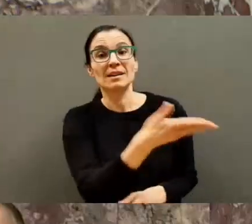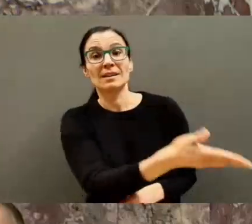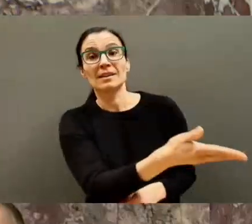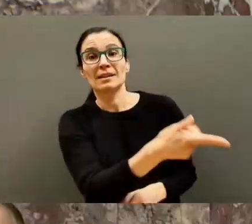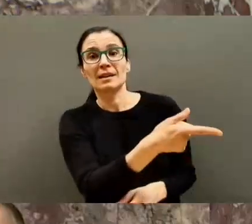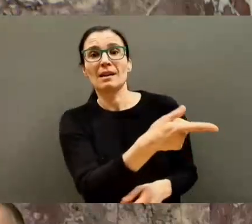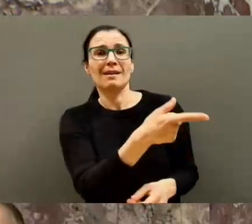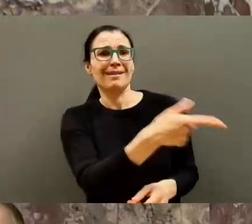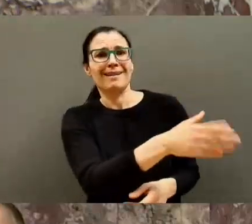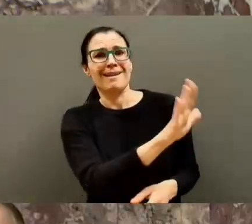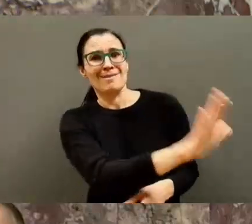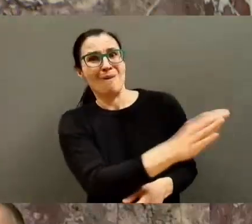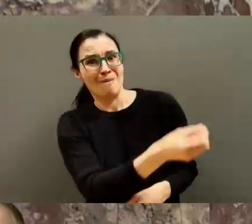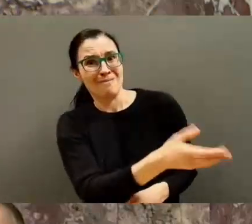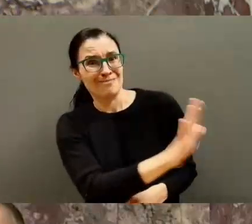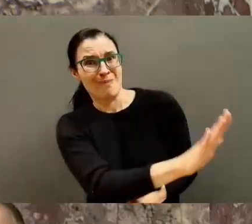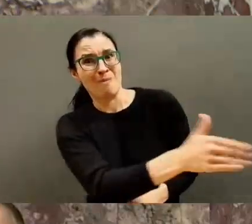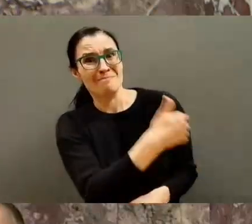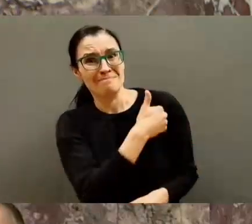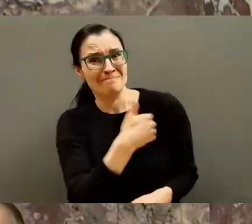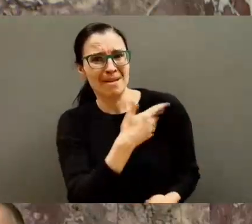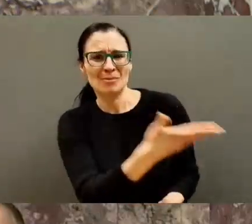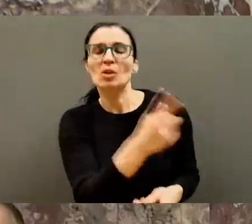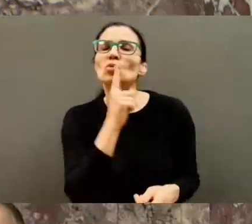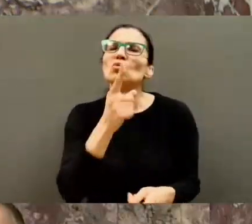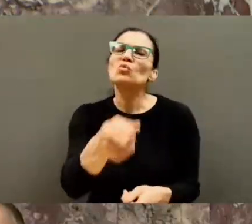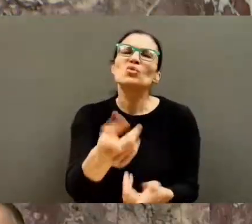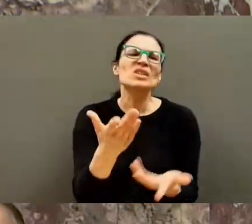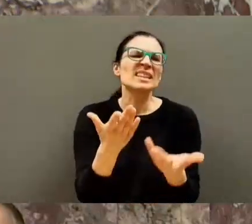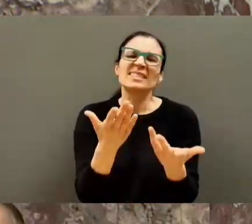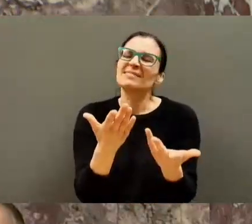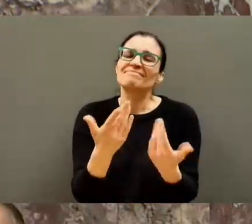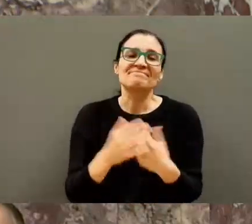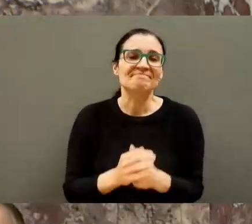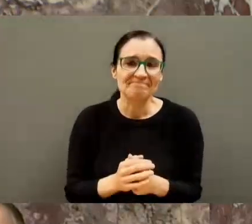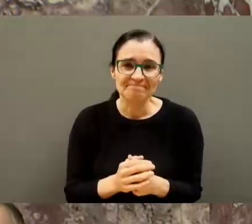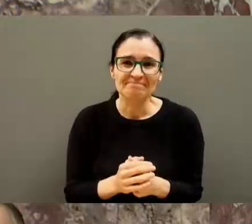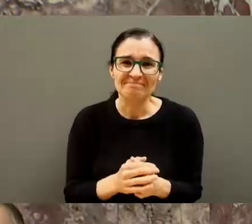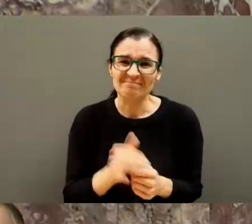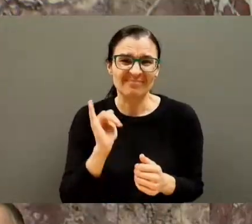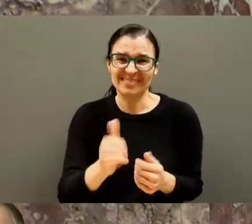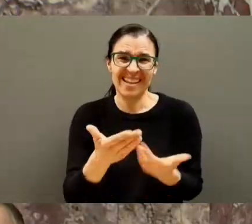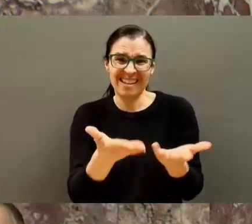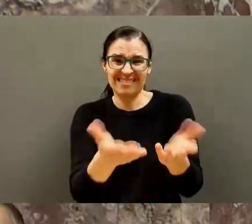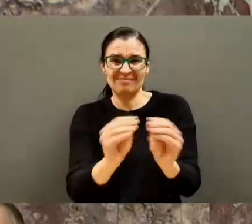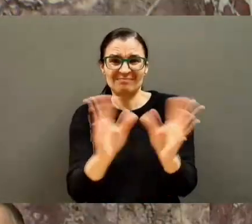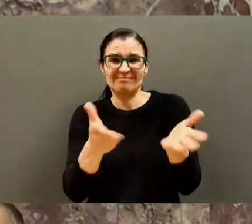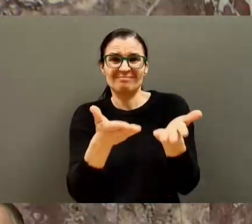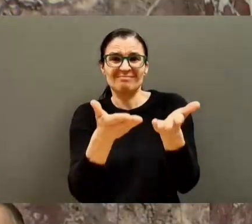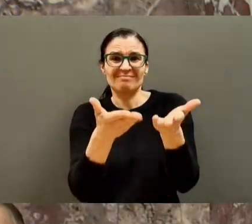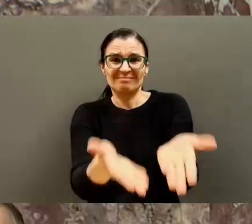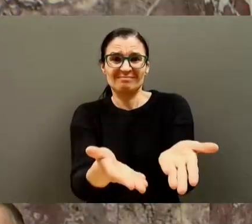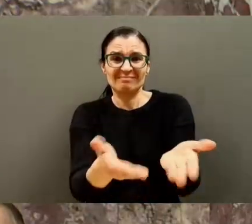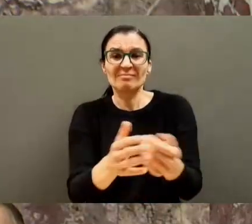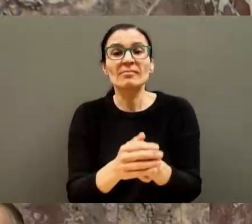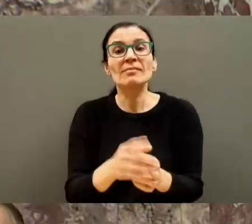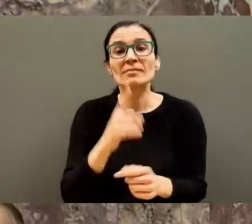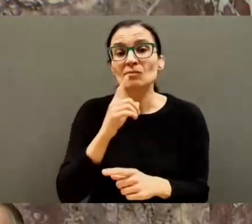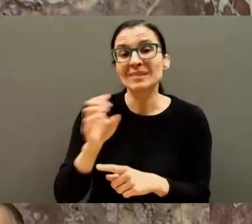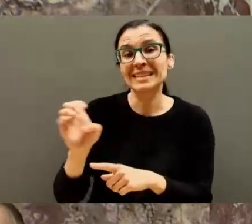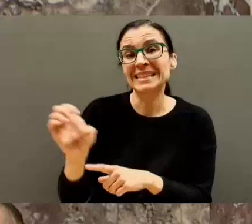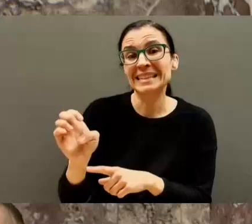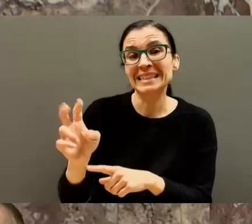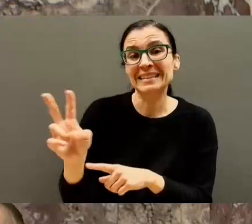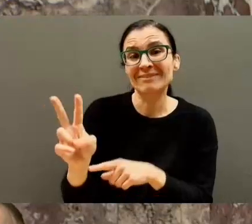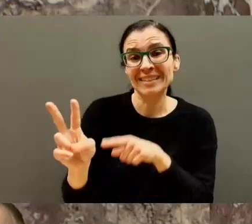So that debate has occurred. That's before the House. But I would say this, Honourable Speaker, that electric vehicles are good for British Columbia. They're good